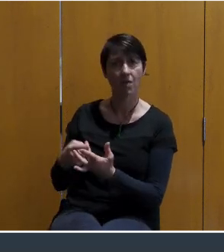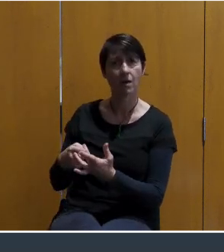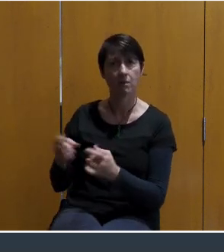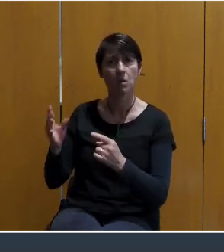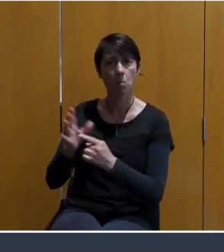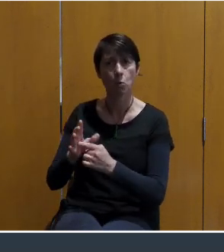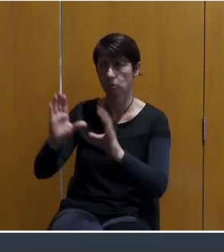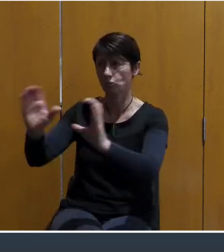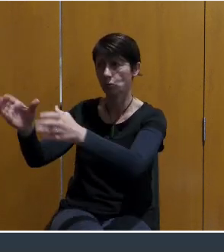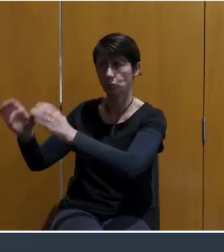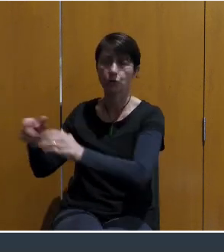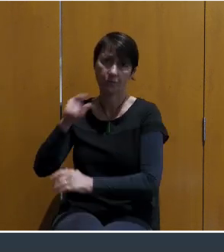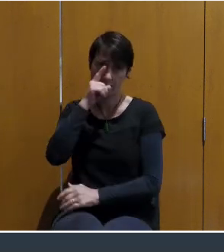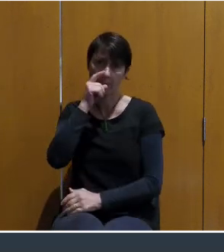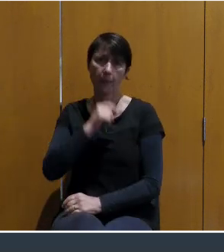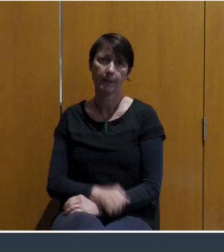Whatever.